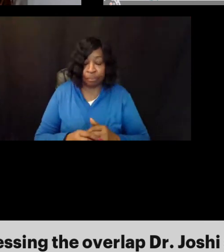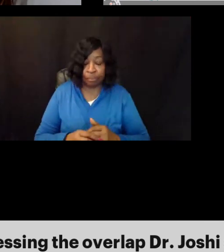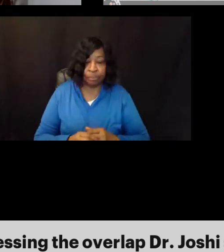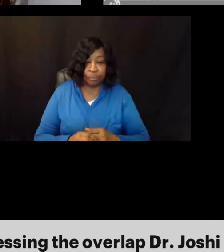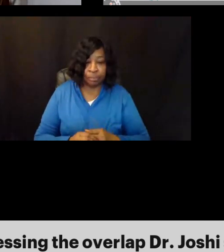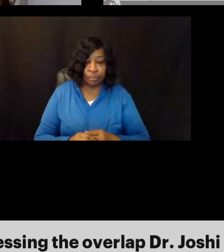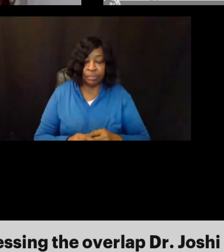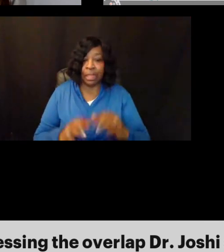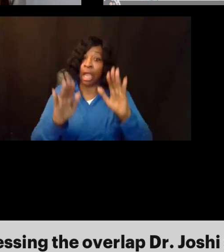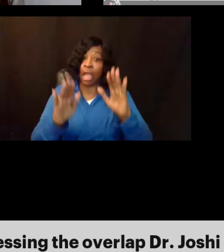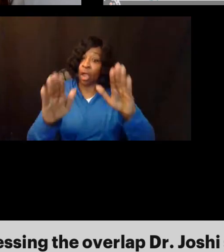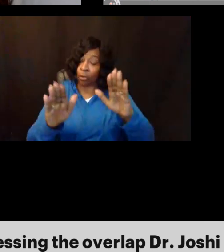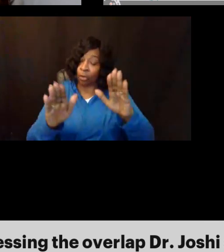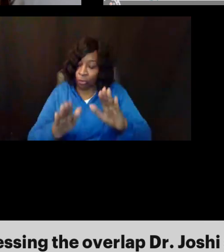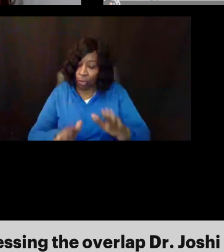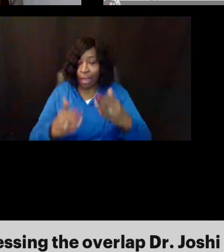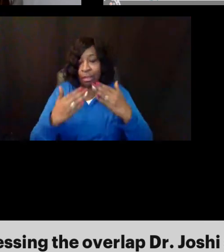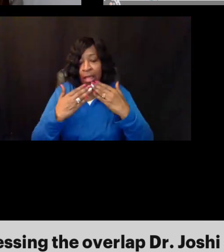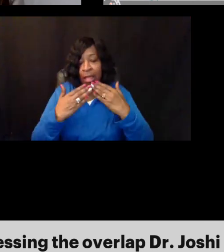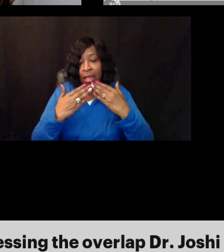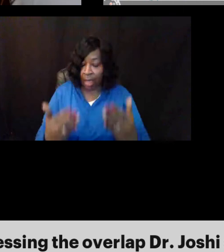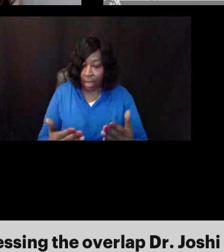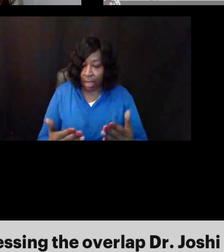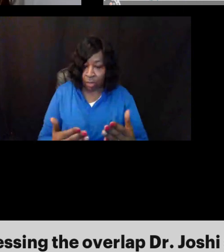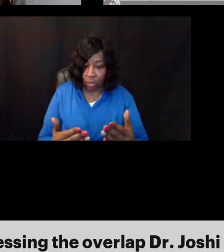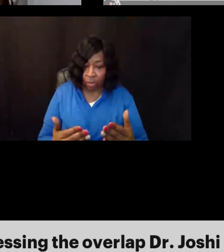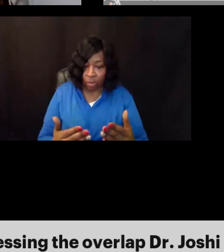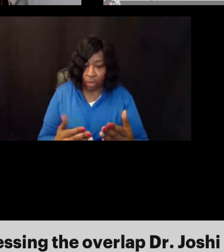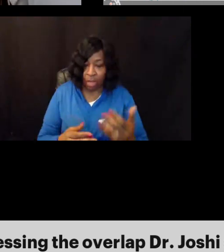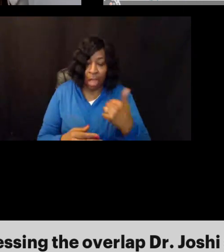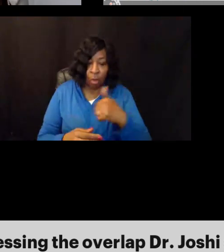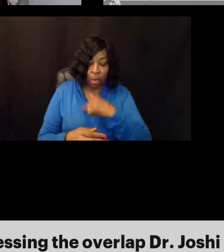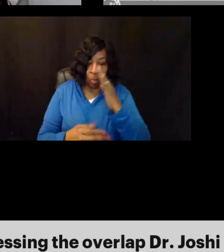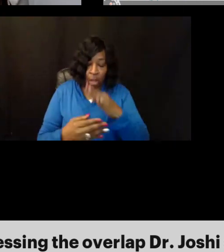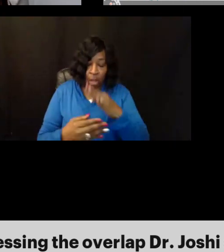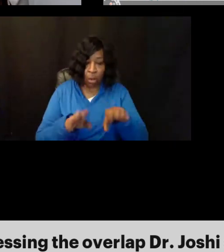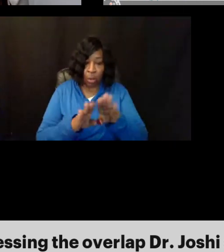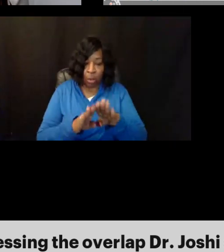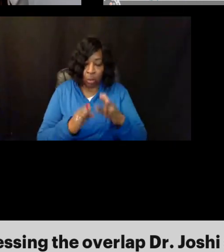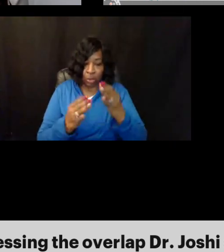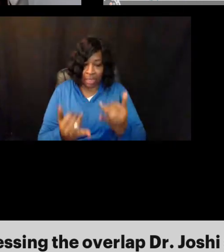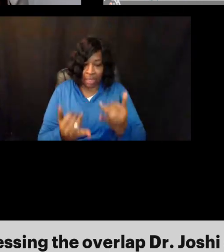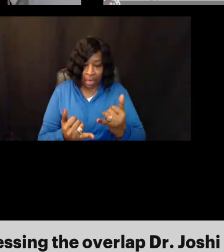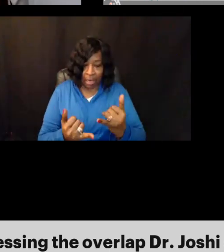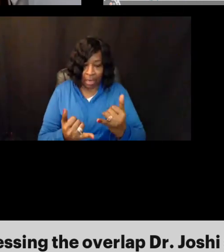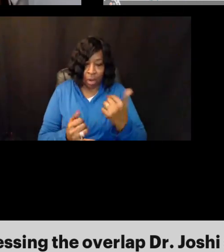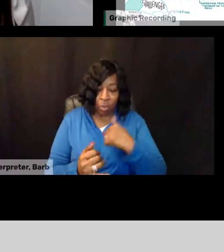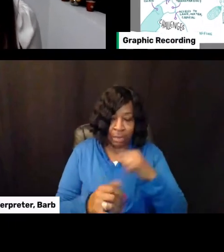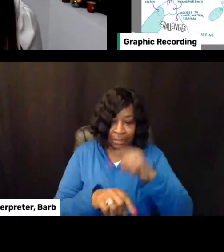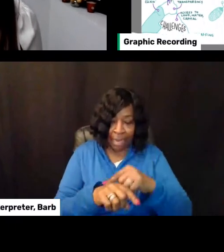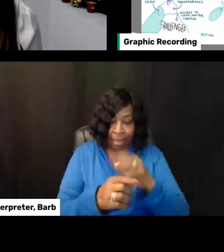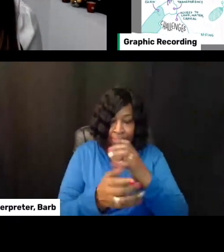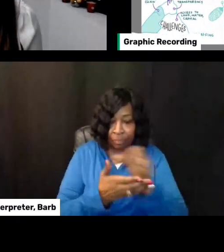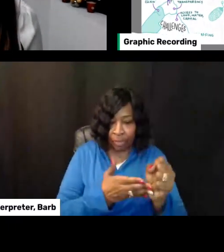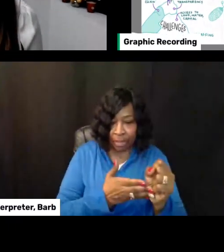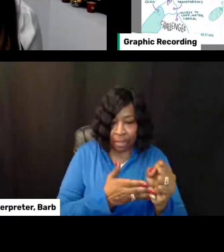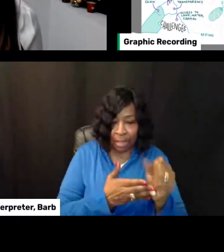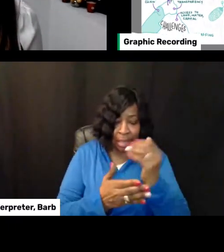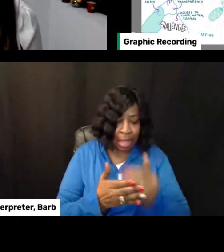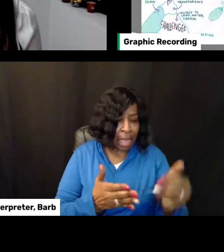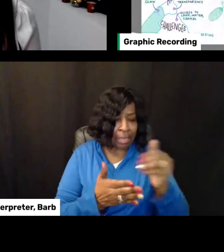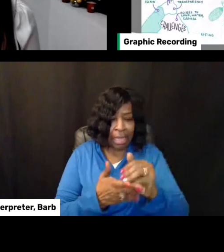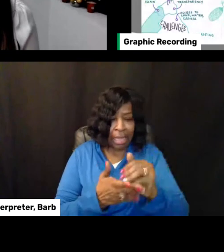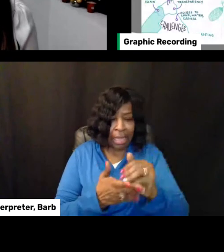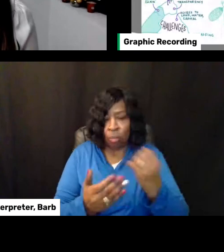Great. Well, thank you. We are going to close out now. We know we are out of time, but just want to, again, thank